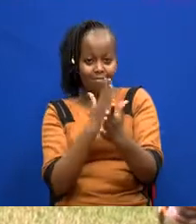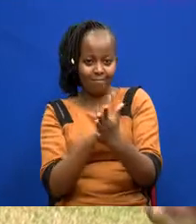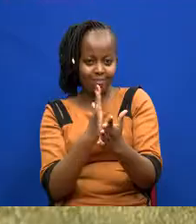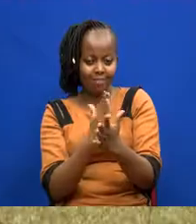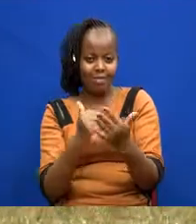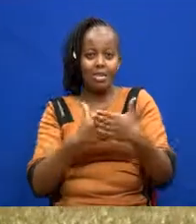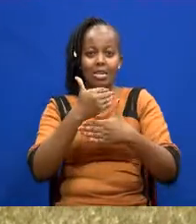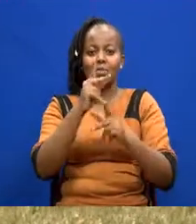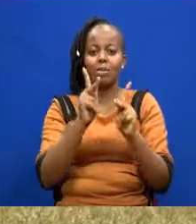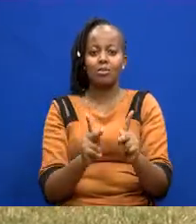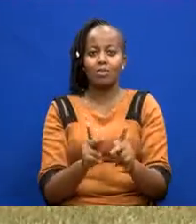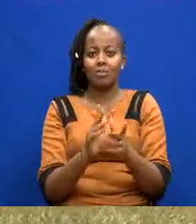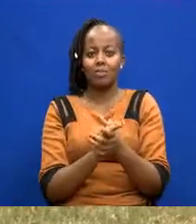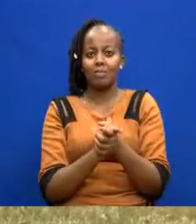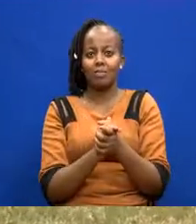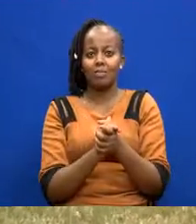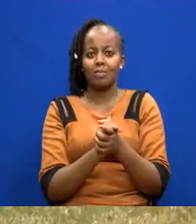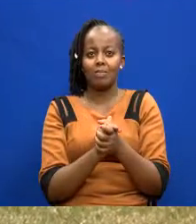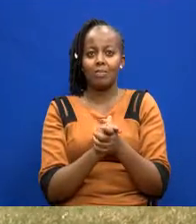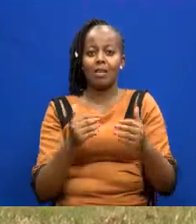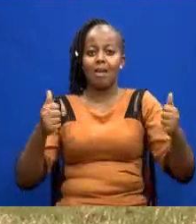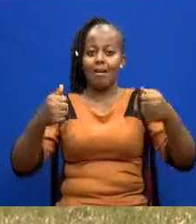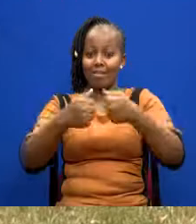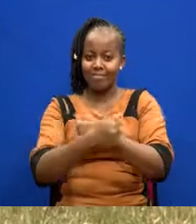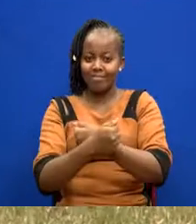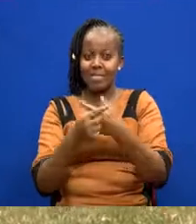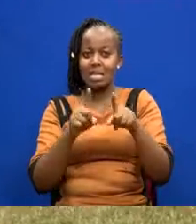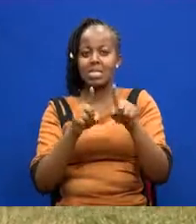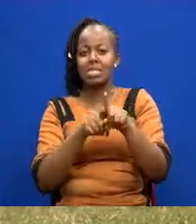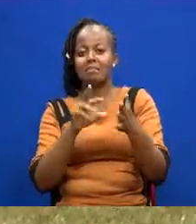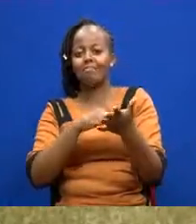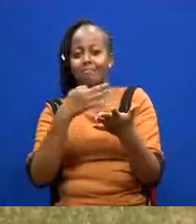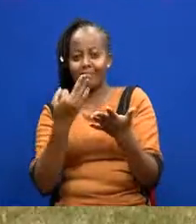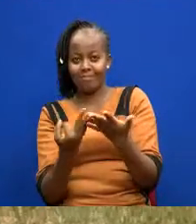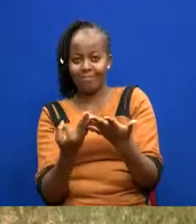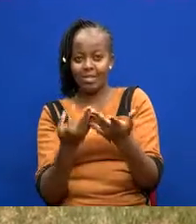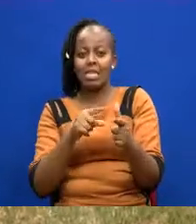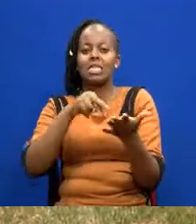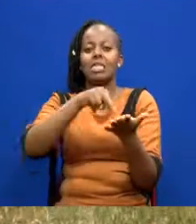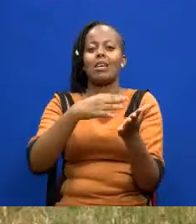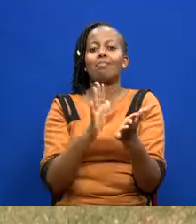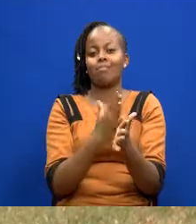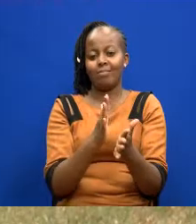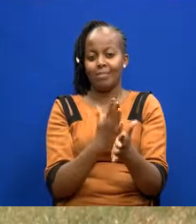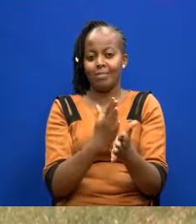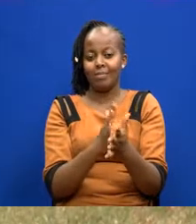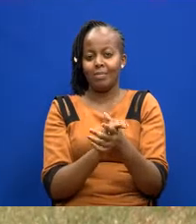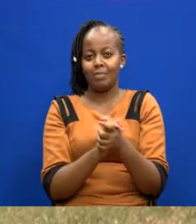on your feet. Next, quickly get back out of the way. Good, wrap your hands around then, good. And up,